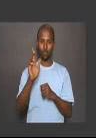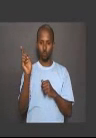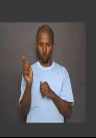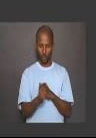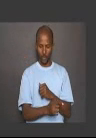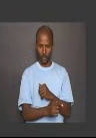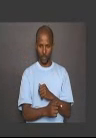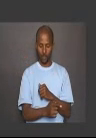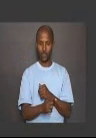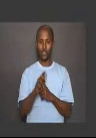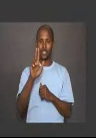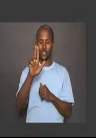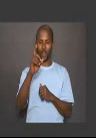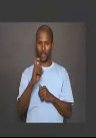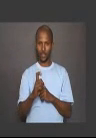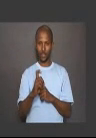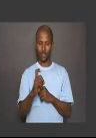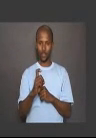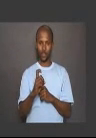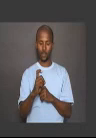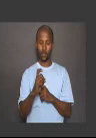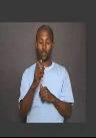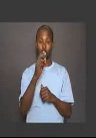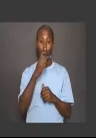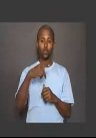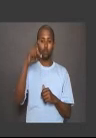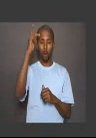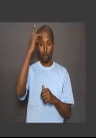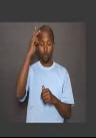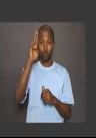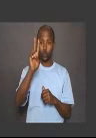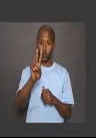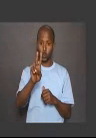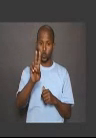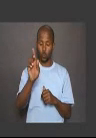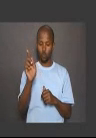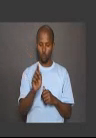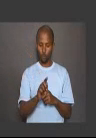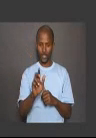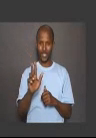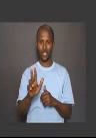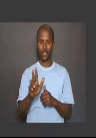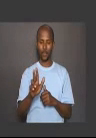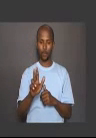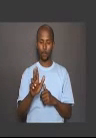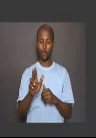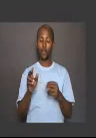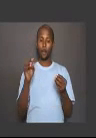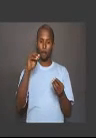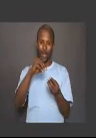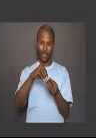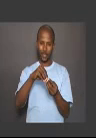over 3x to the power of 2 over 3